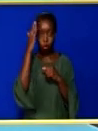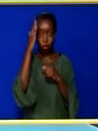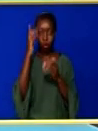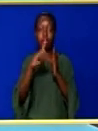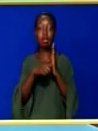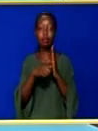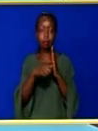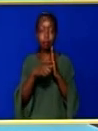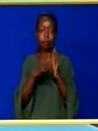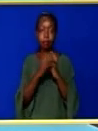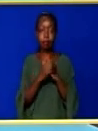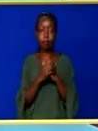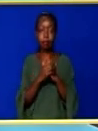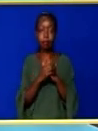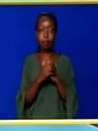The